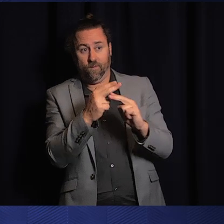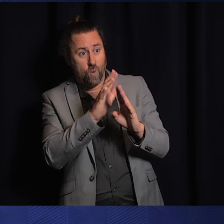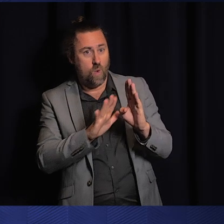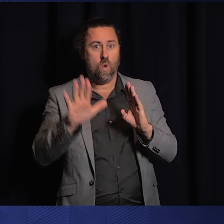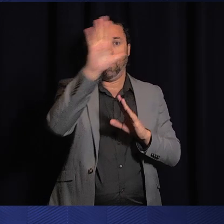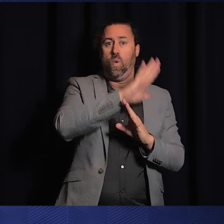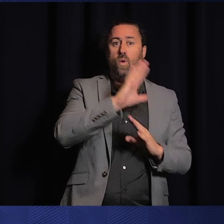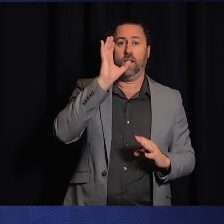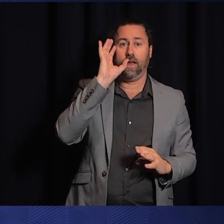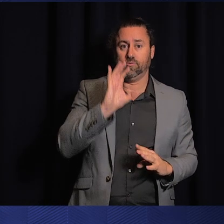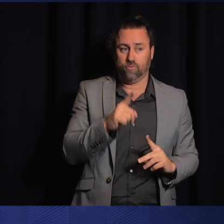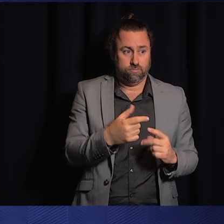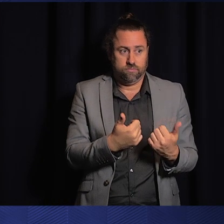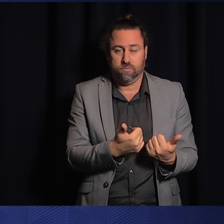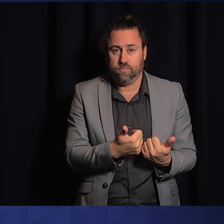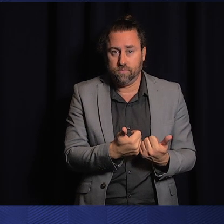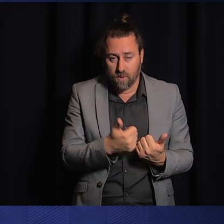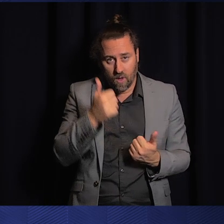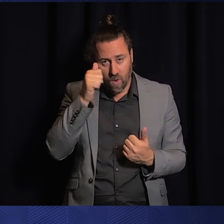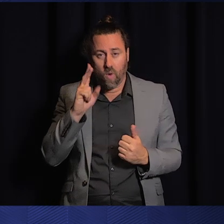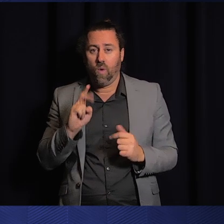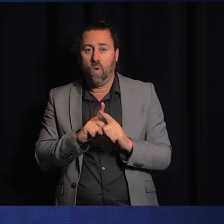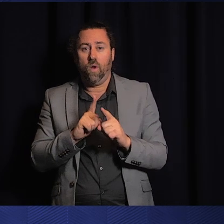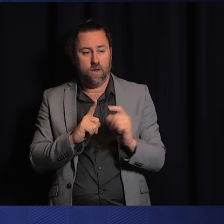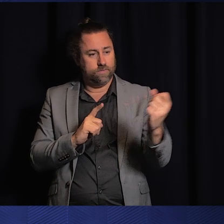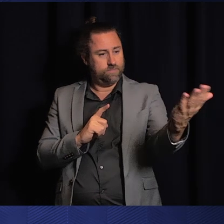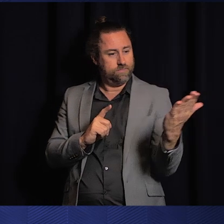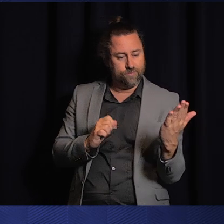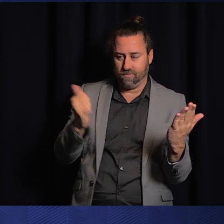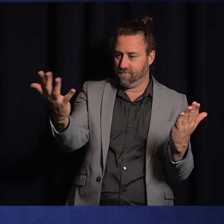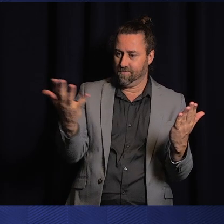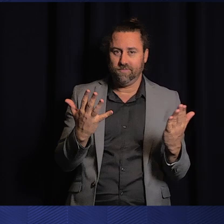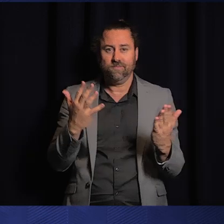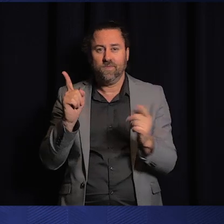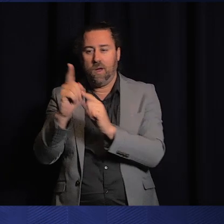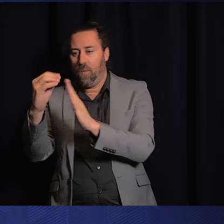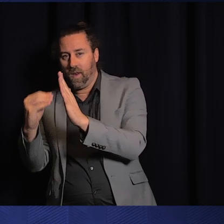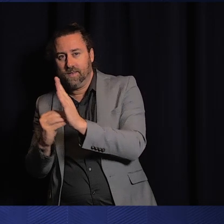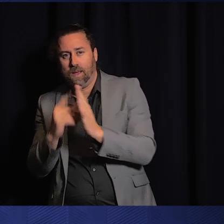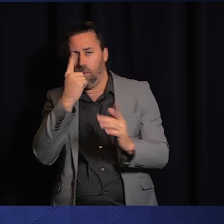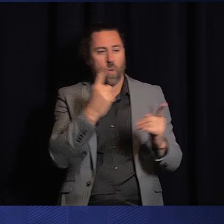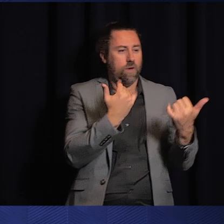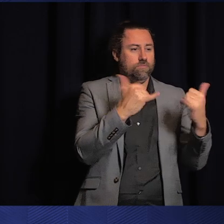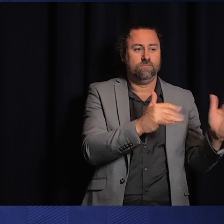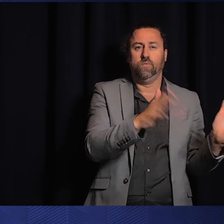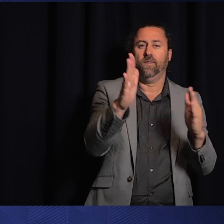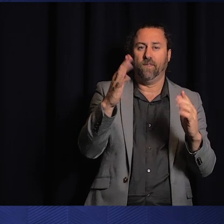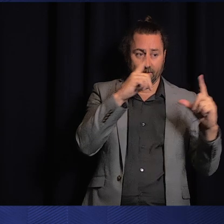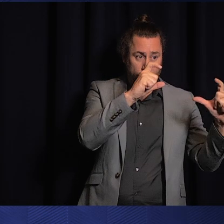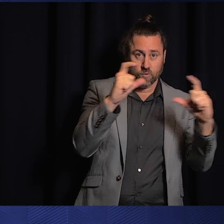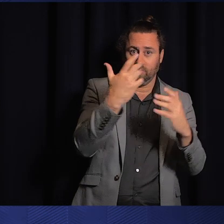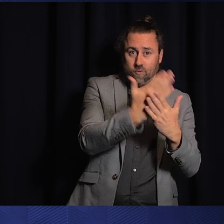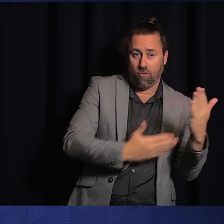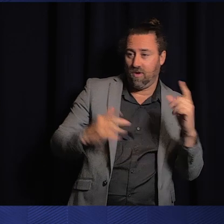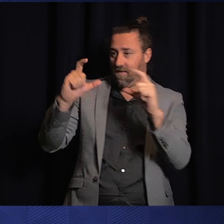It is when we were doing this photo voice in Chattogram city, that's where the mayor came. Mayor was